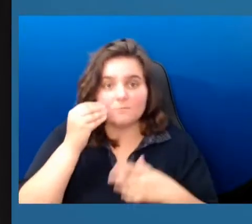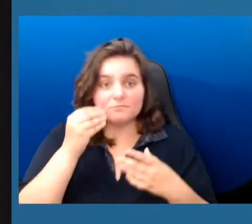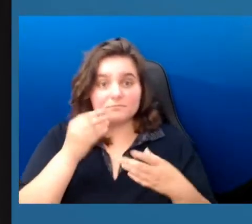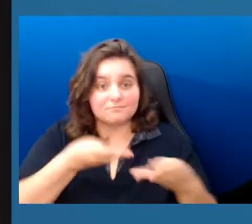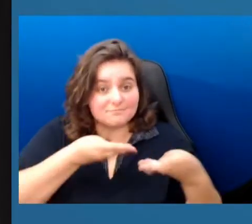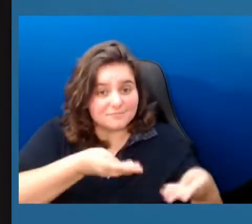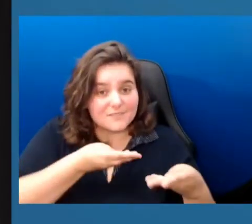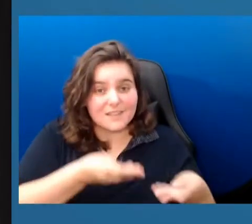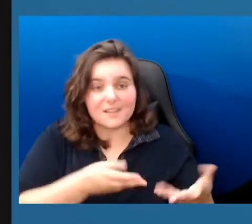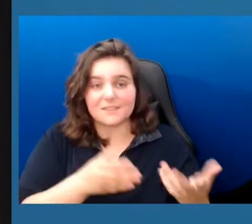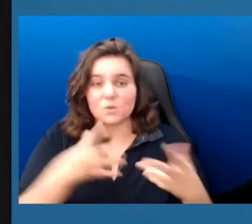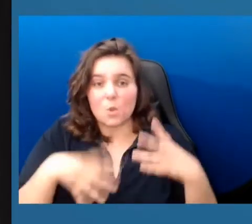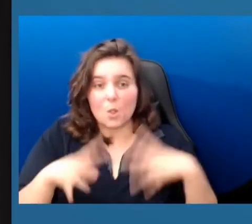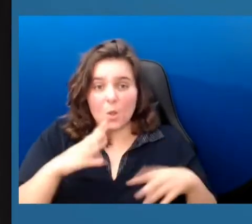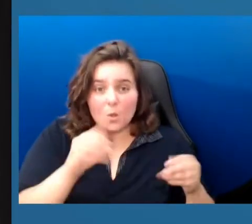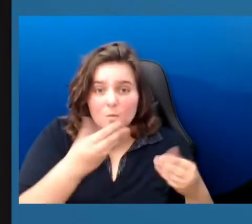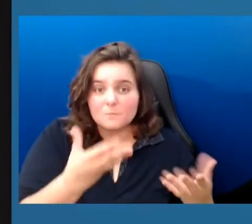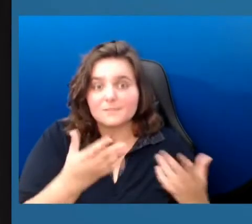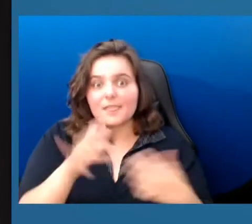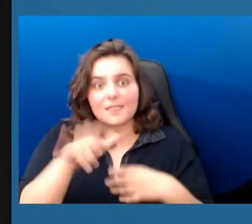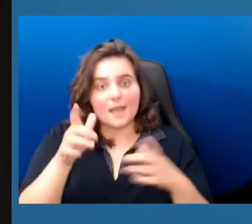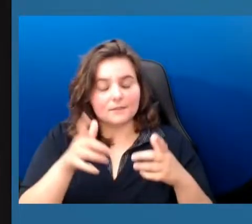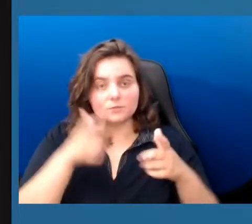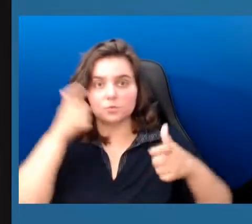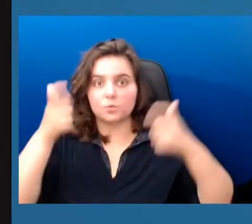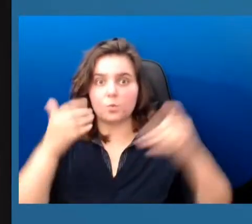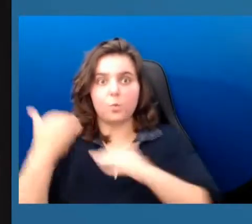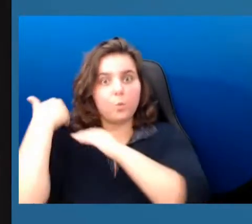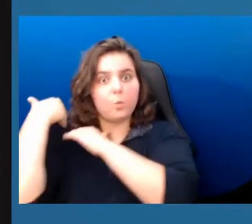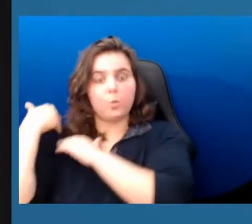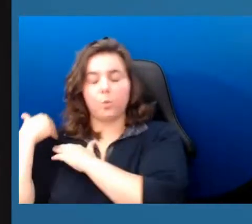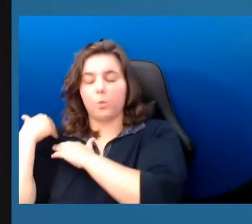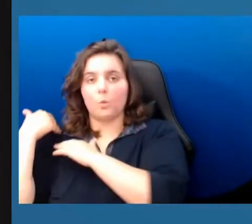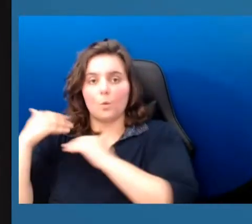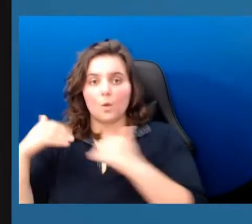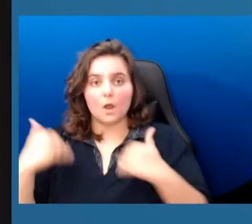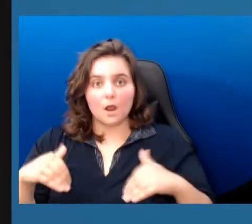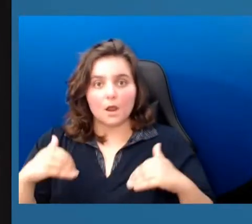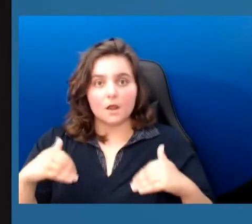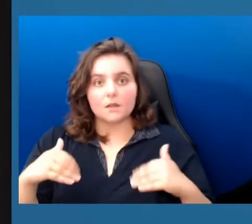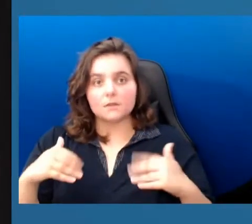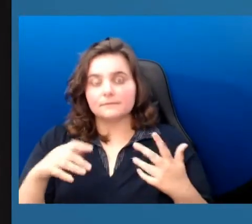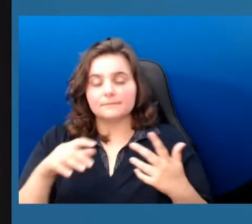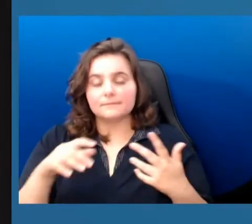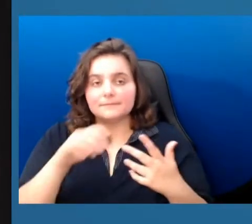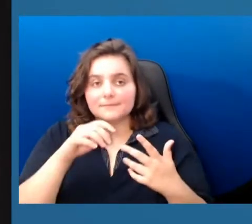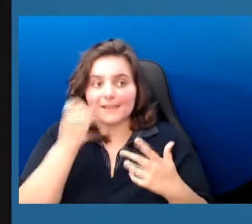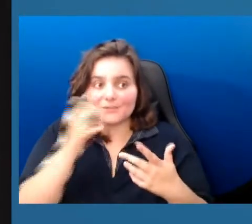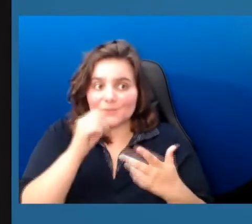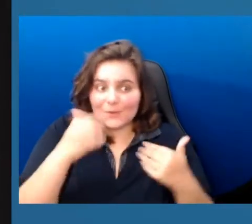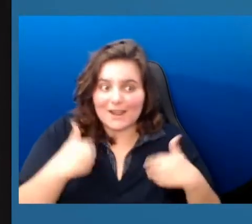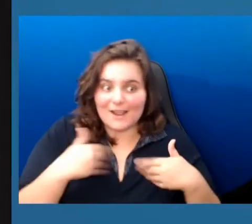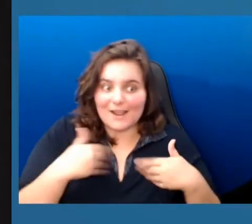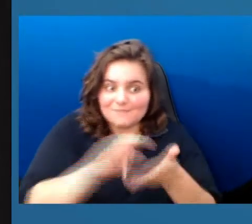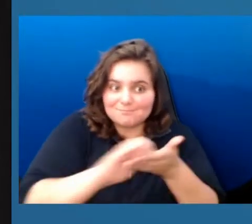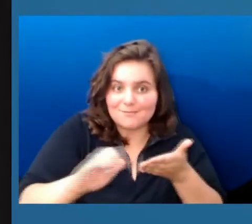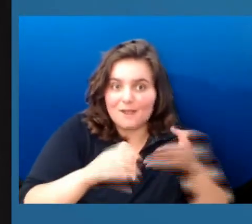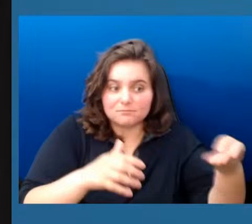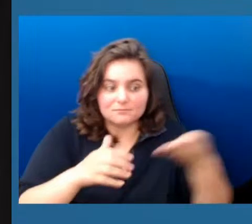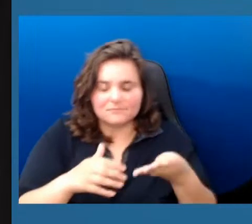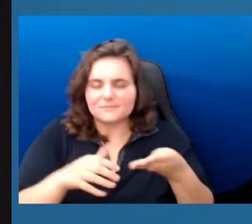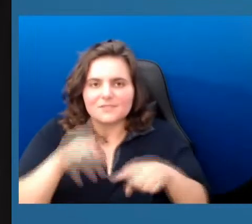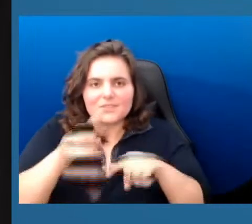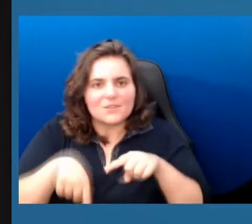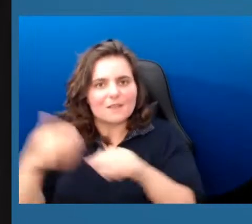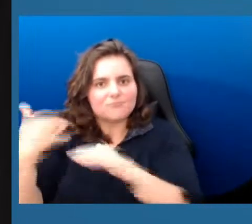enormous responsibility, not having a weekly paycheck coming in. So for those who are in my